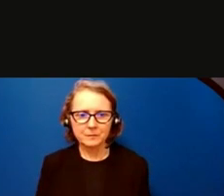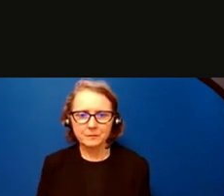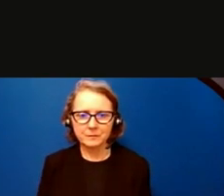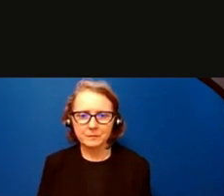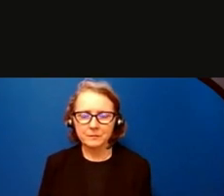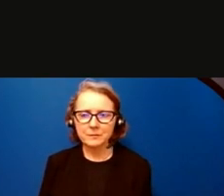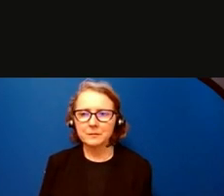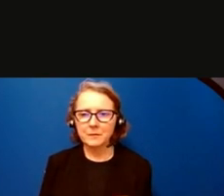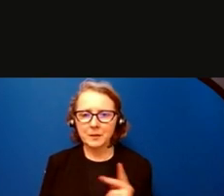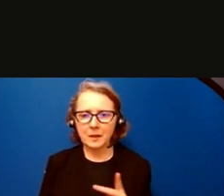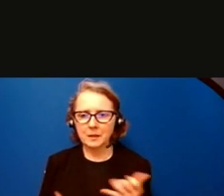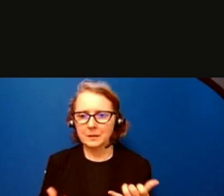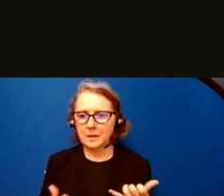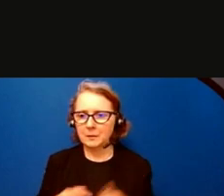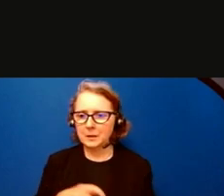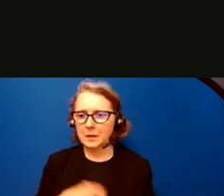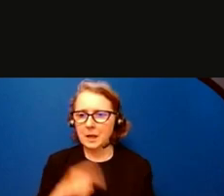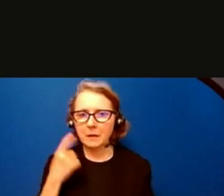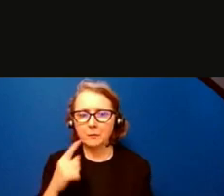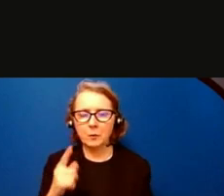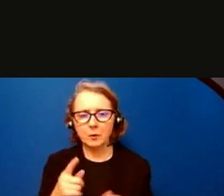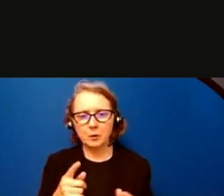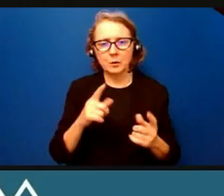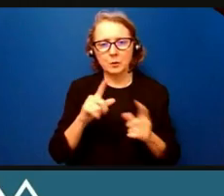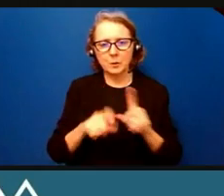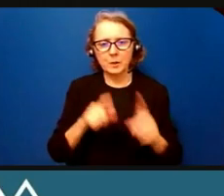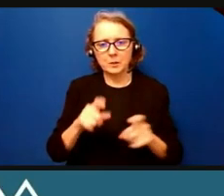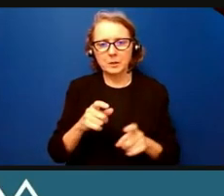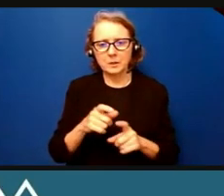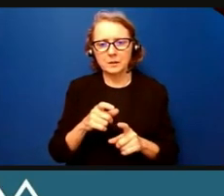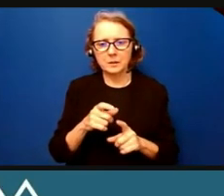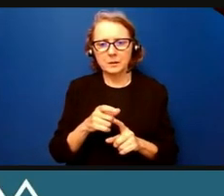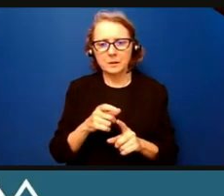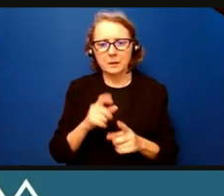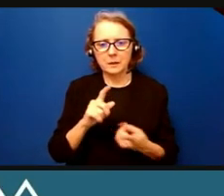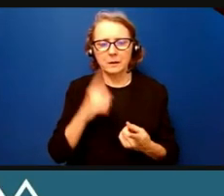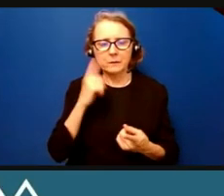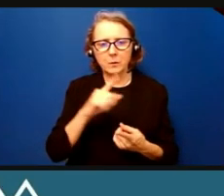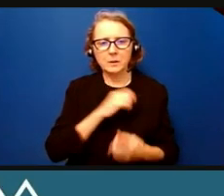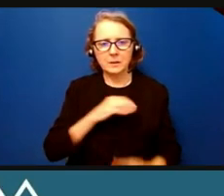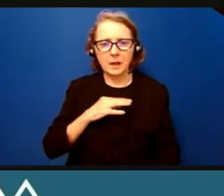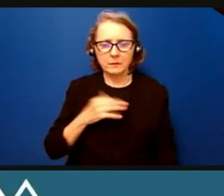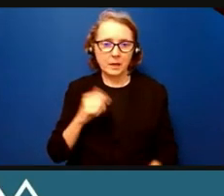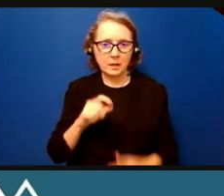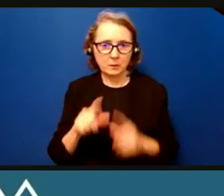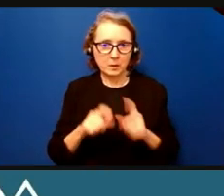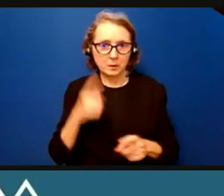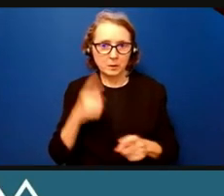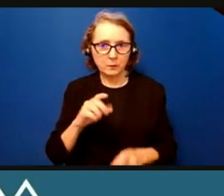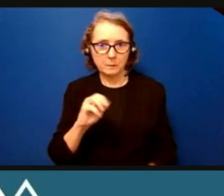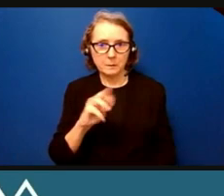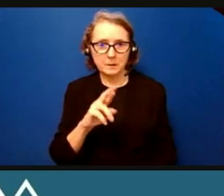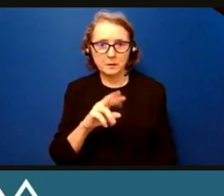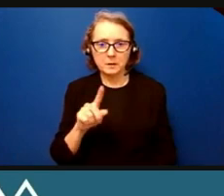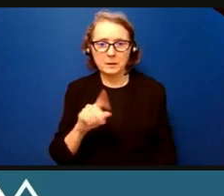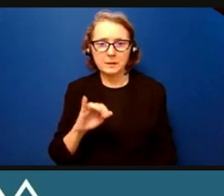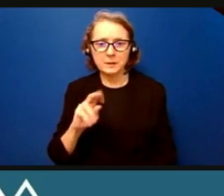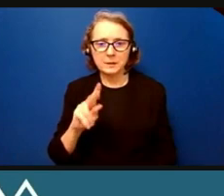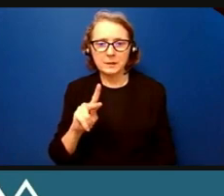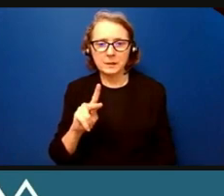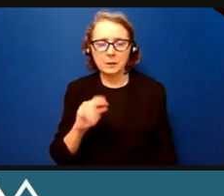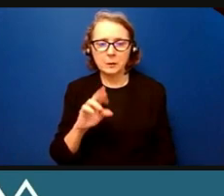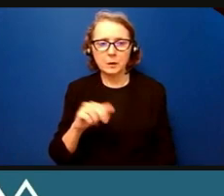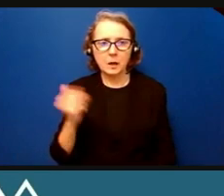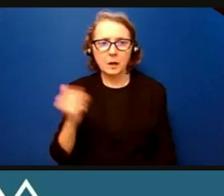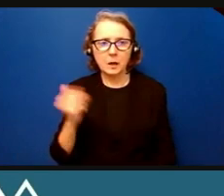All right, and now it's time for questions of staff. Are there any questions for Mr. Zink or for any of the